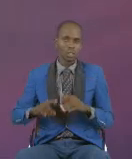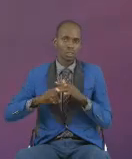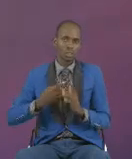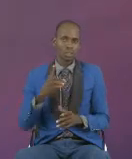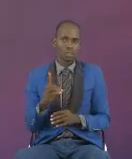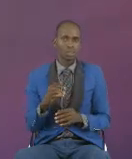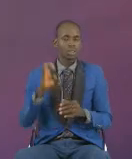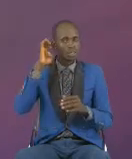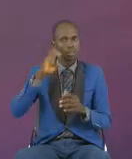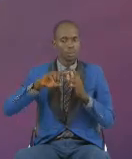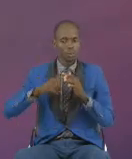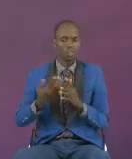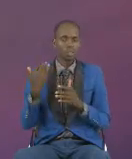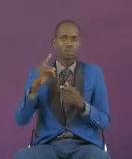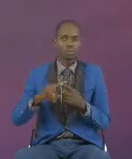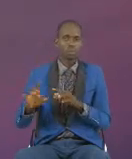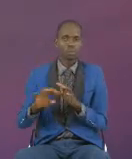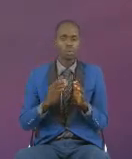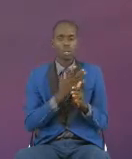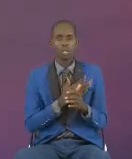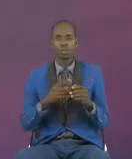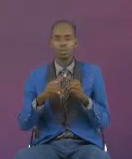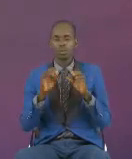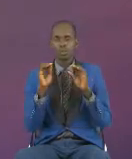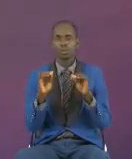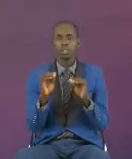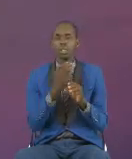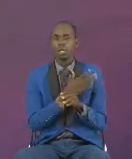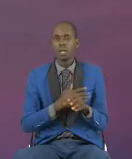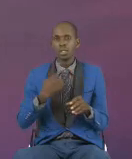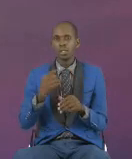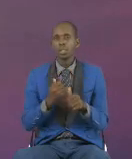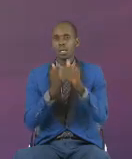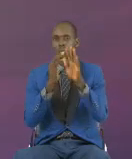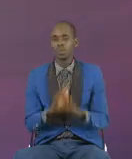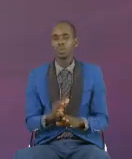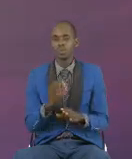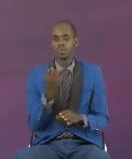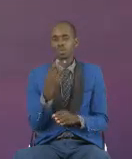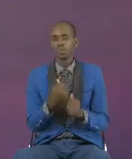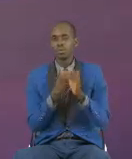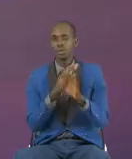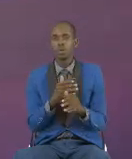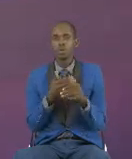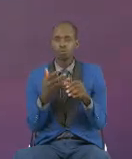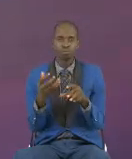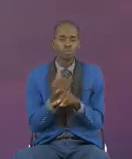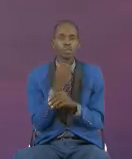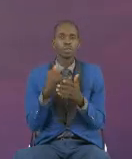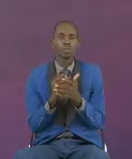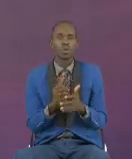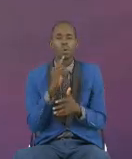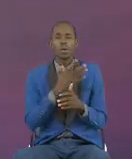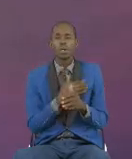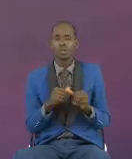do and to teach, and then the apostles picked it up from there and they continued, and then all the